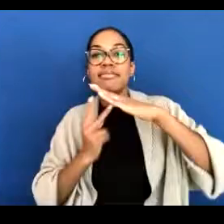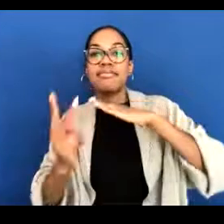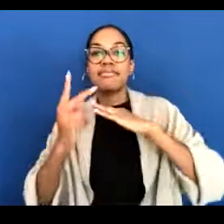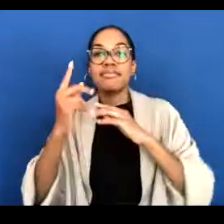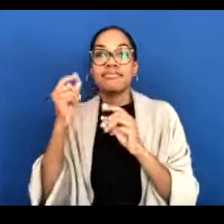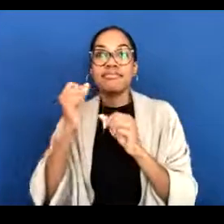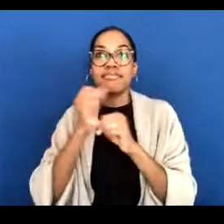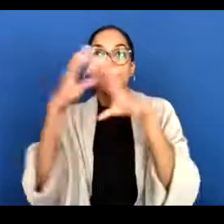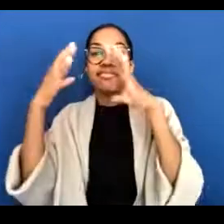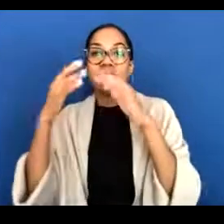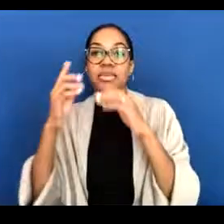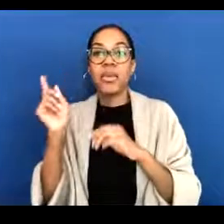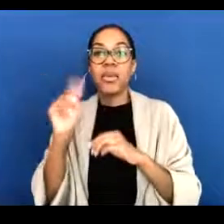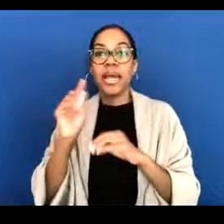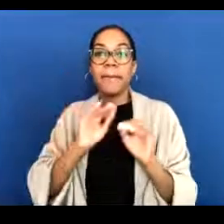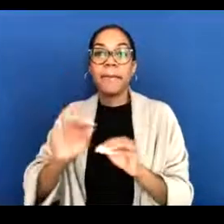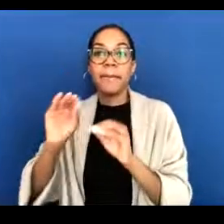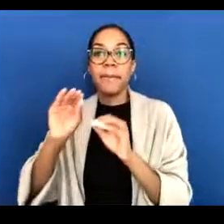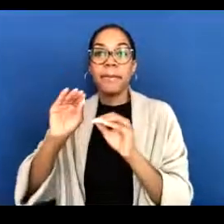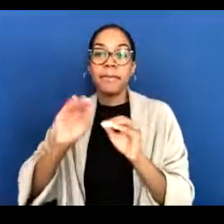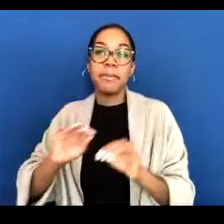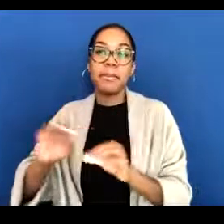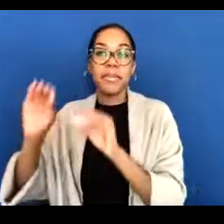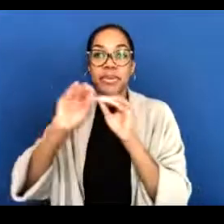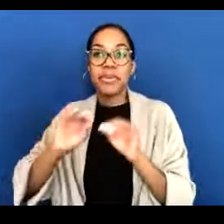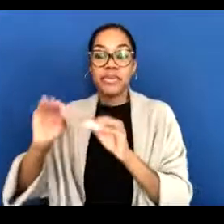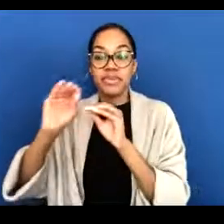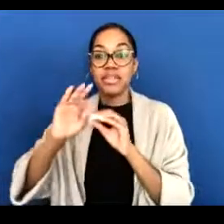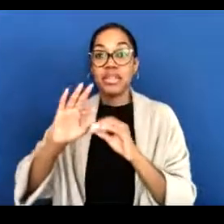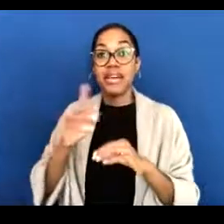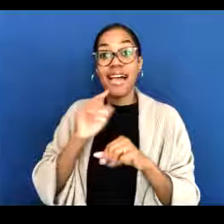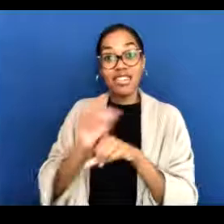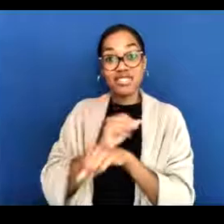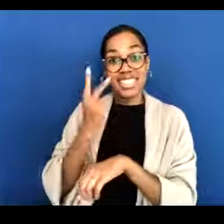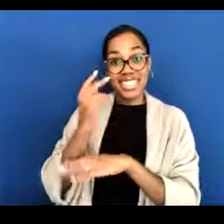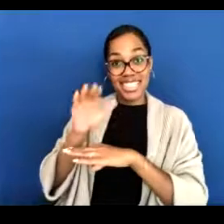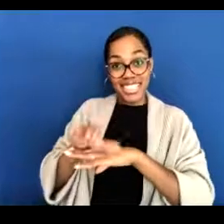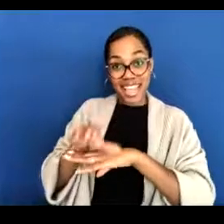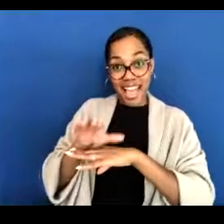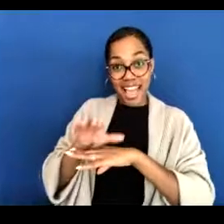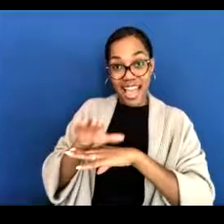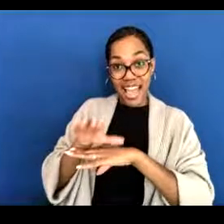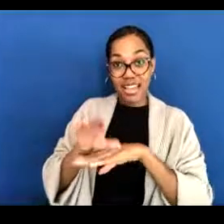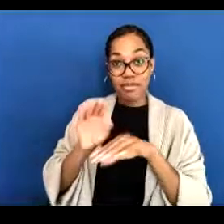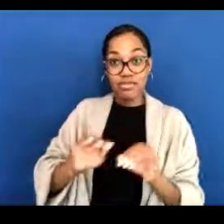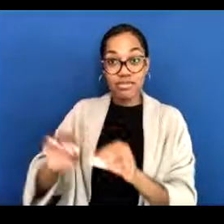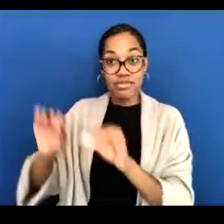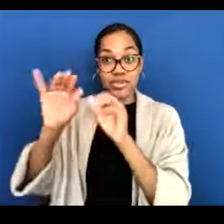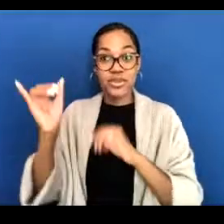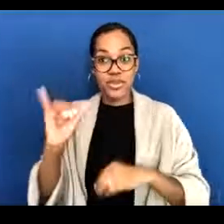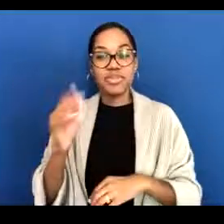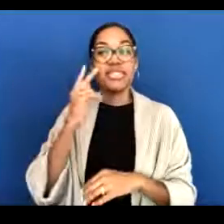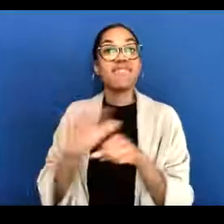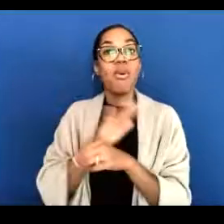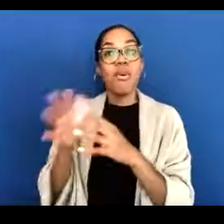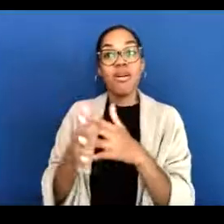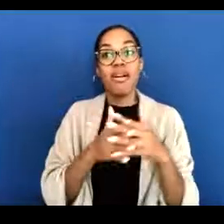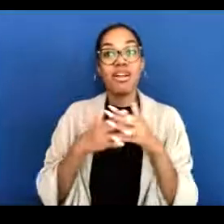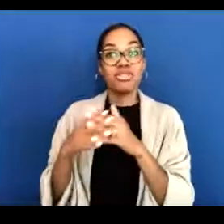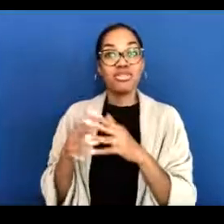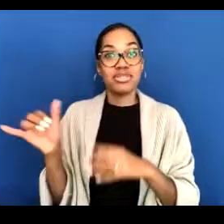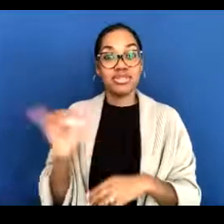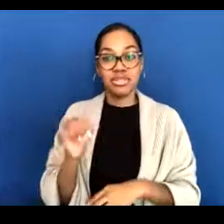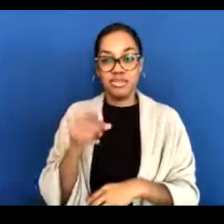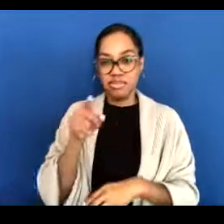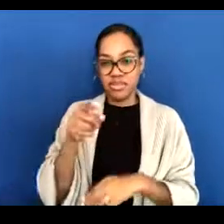data to show you when birds are actually migrating at night, and you can look at that across the entire country. For example, this is one of their forecasts here during